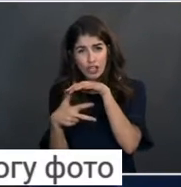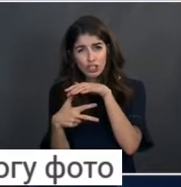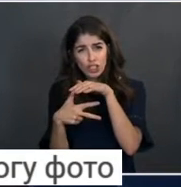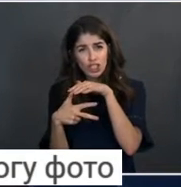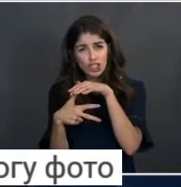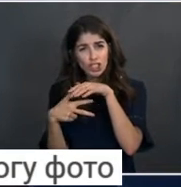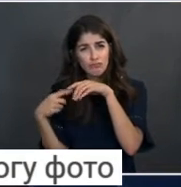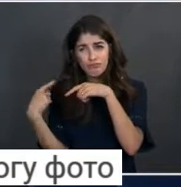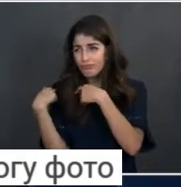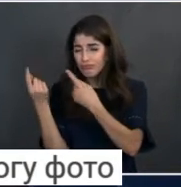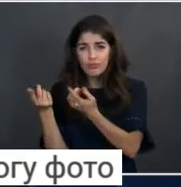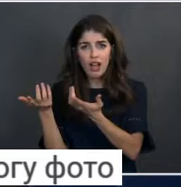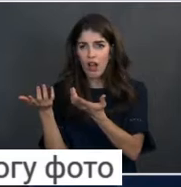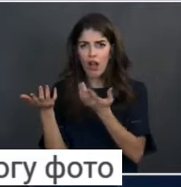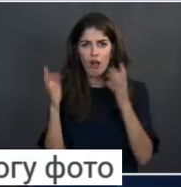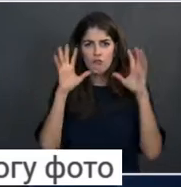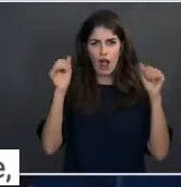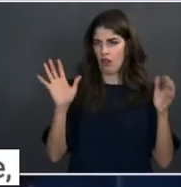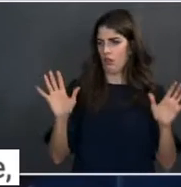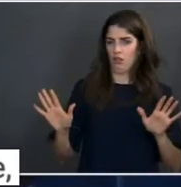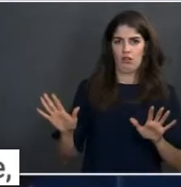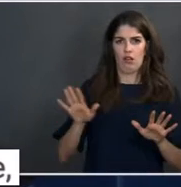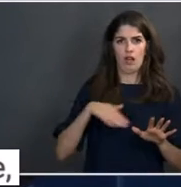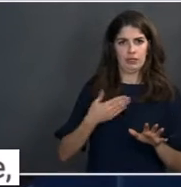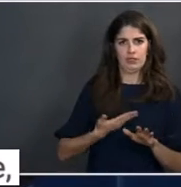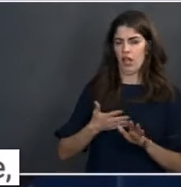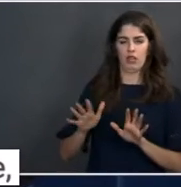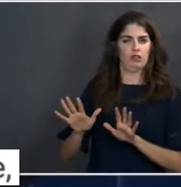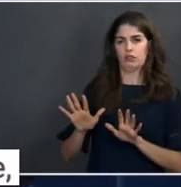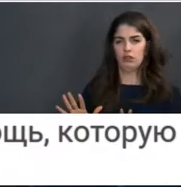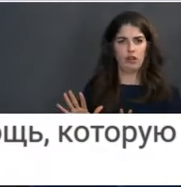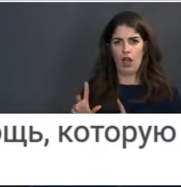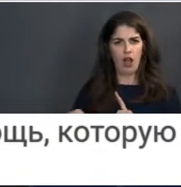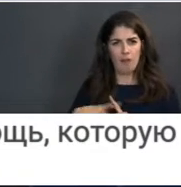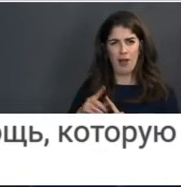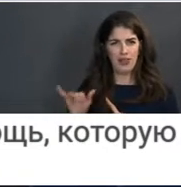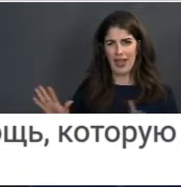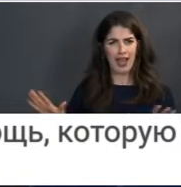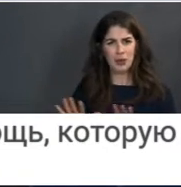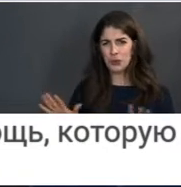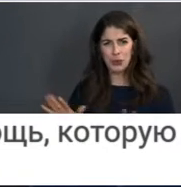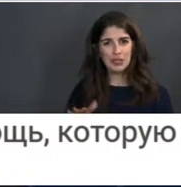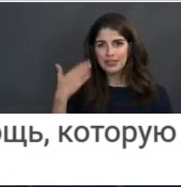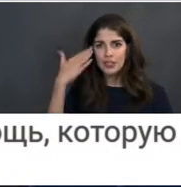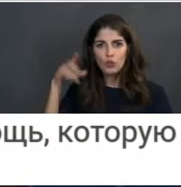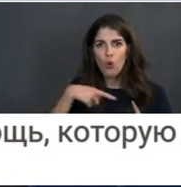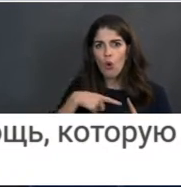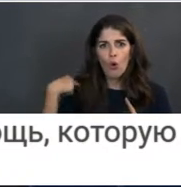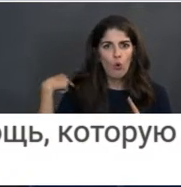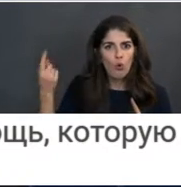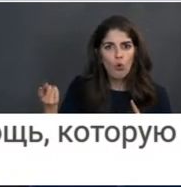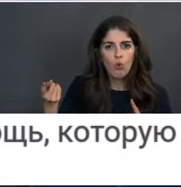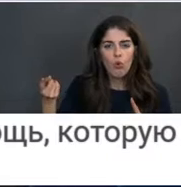of course conveyed his dismay of the photos he had seen and their treatment, and also offered his personally